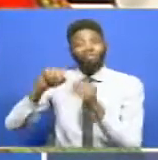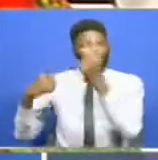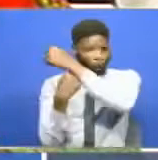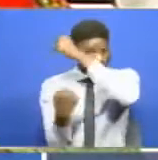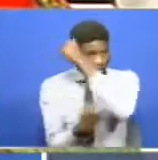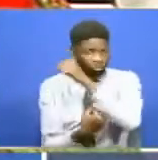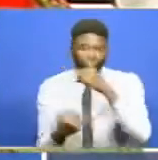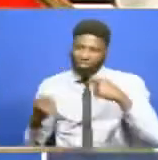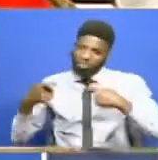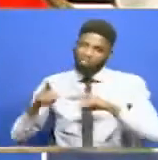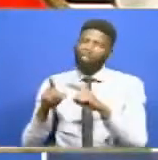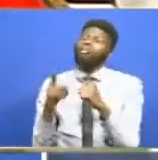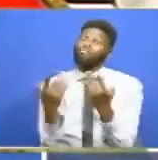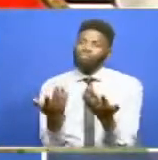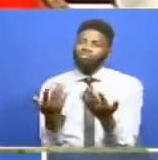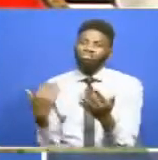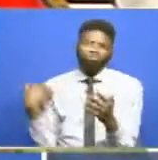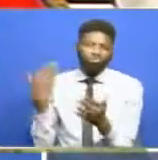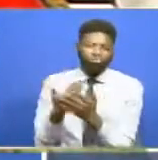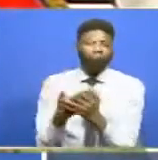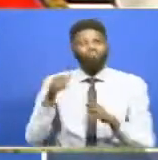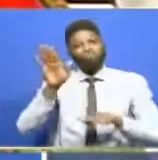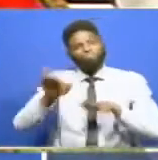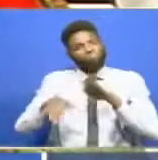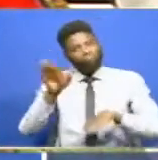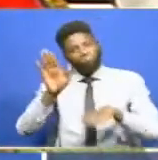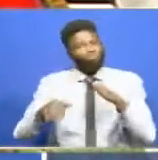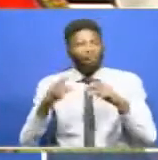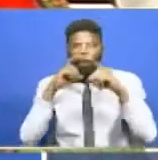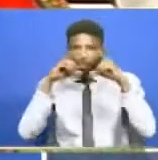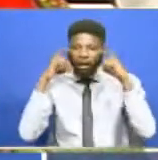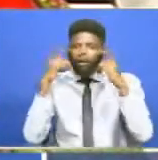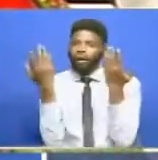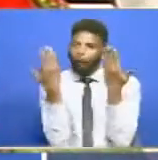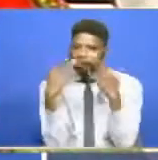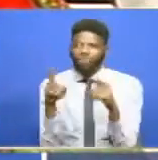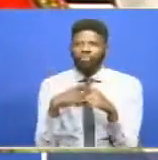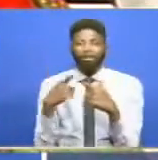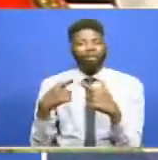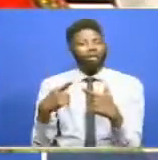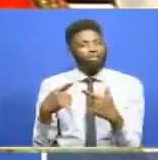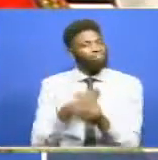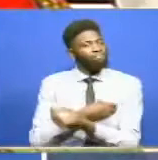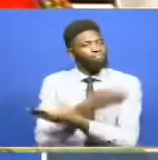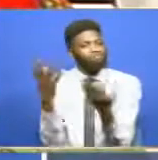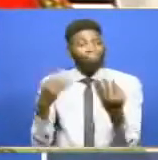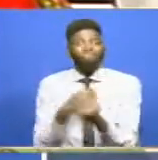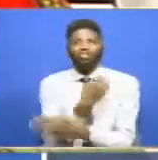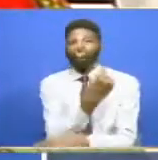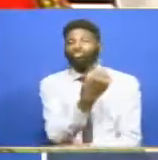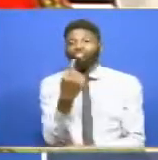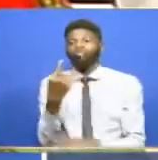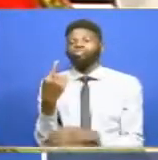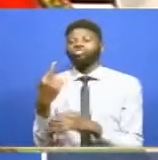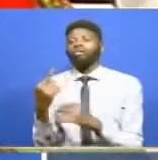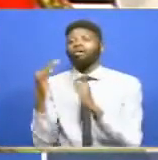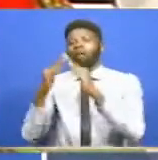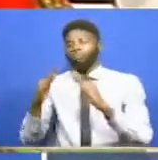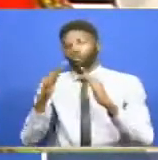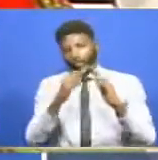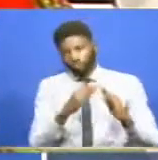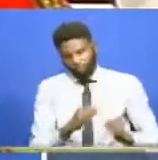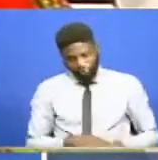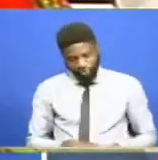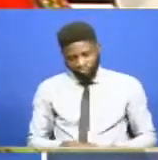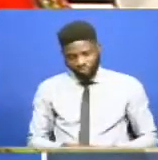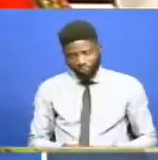to tailor make the mask and distribute them to each and every household, So far,